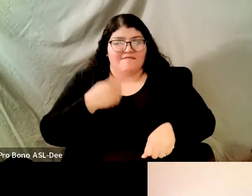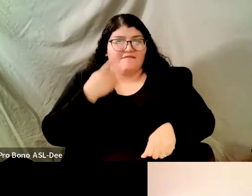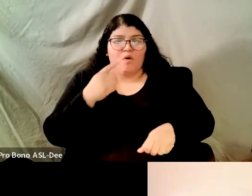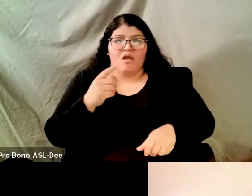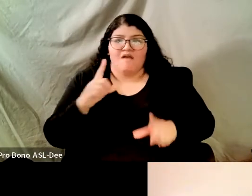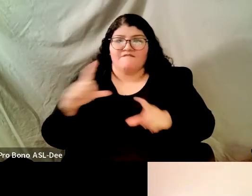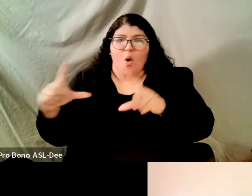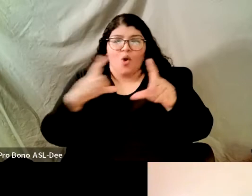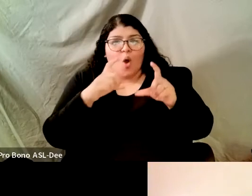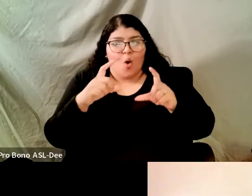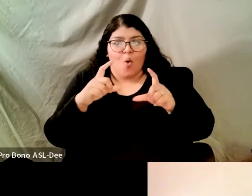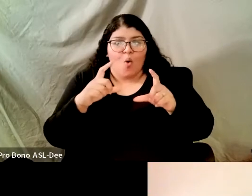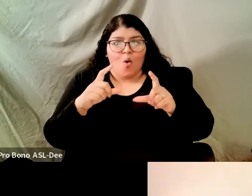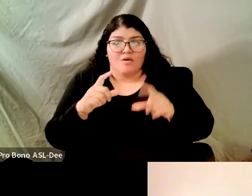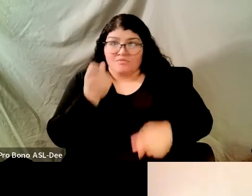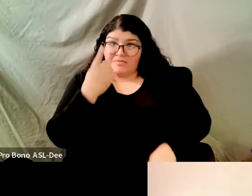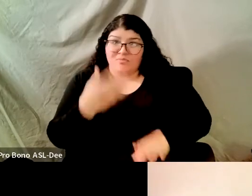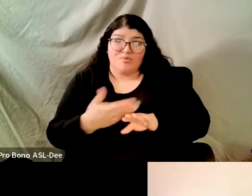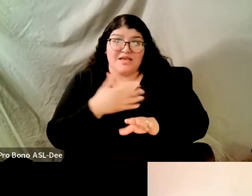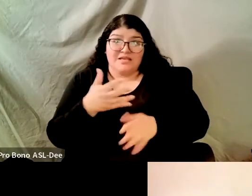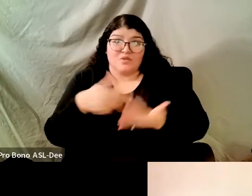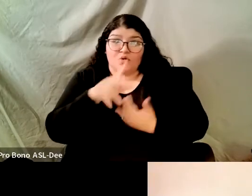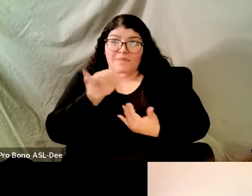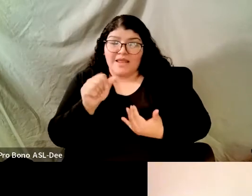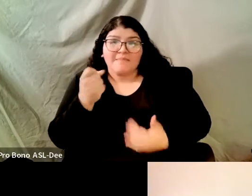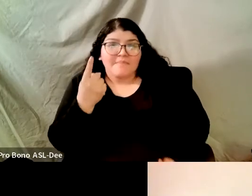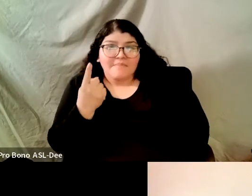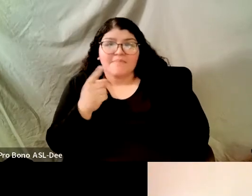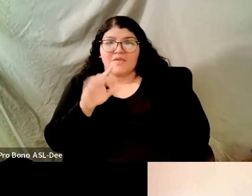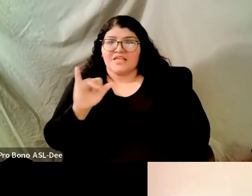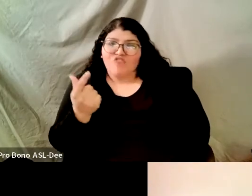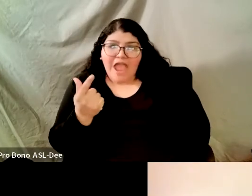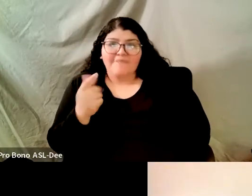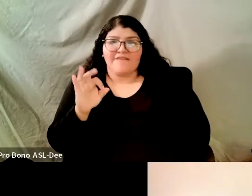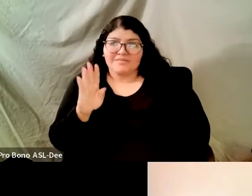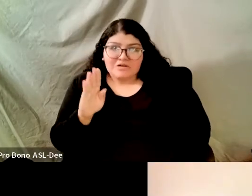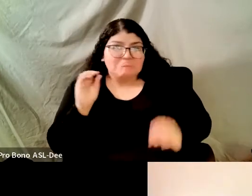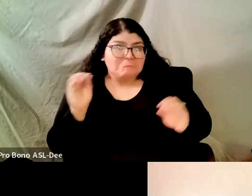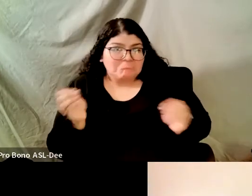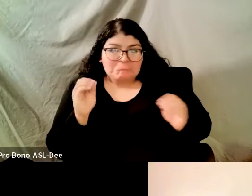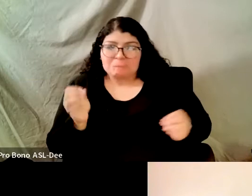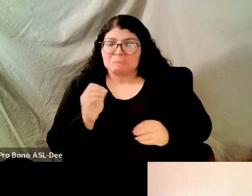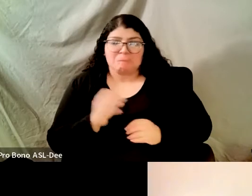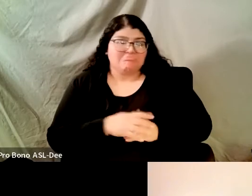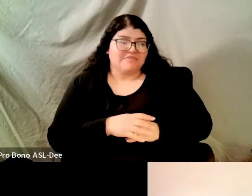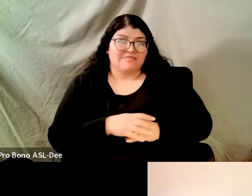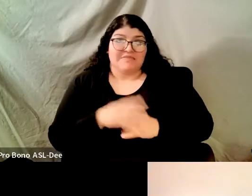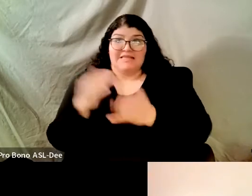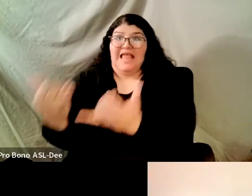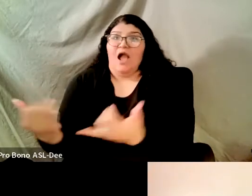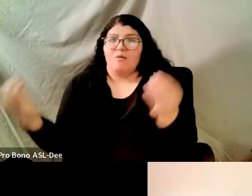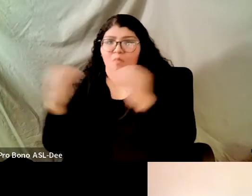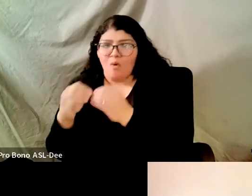However, this was pre-social media, so I didn't get a big buzz like some people have now, since they have